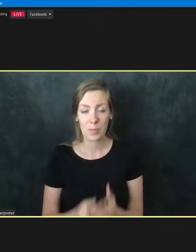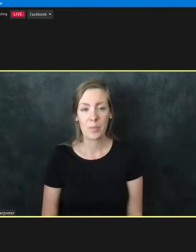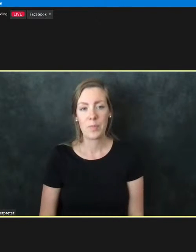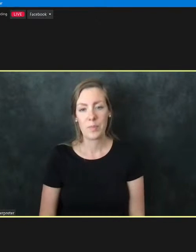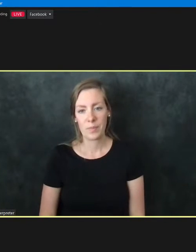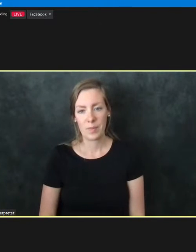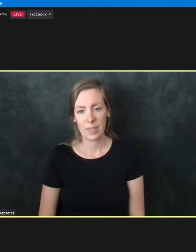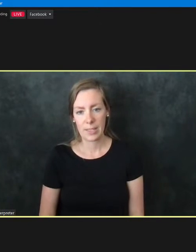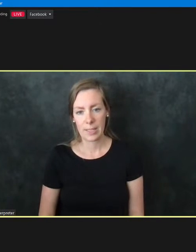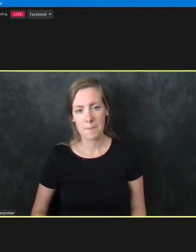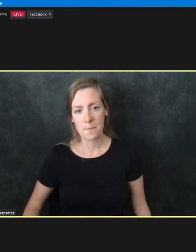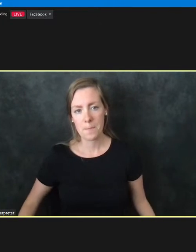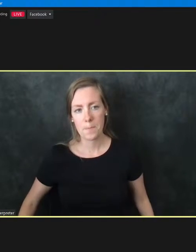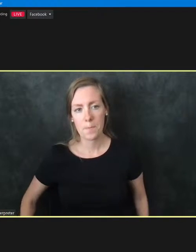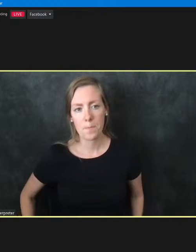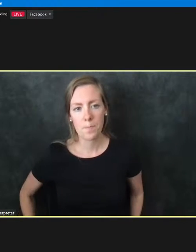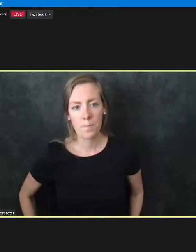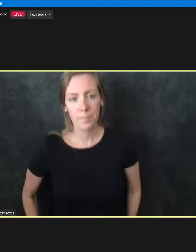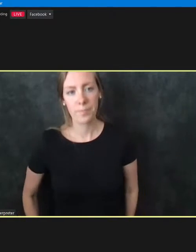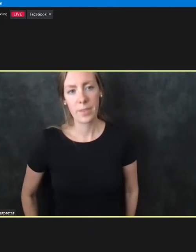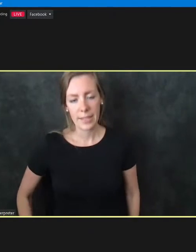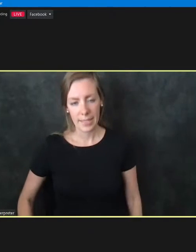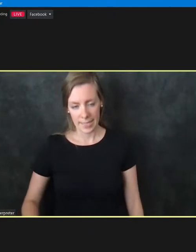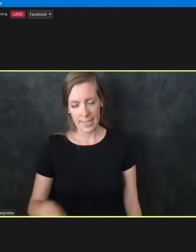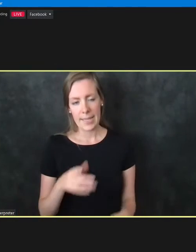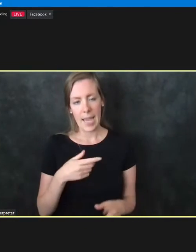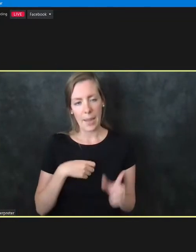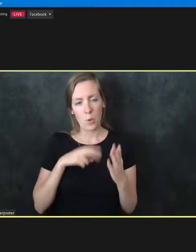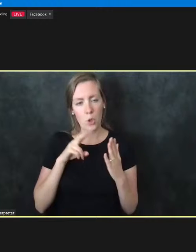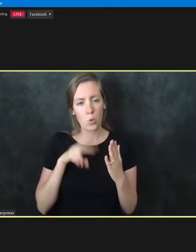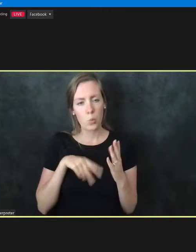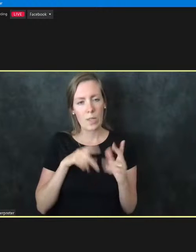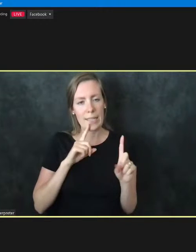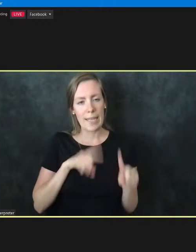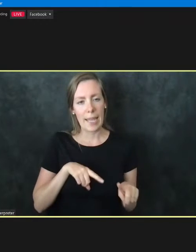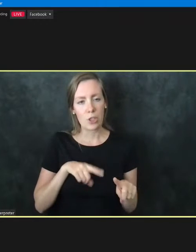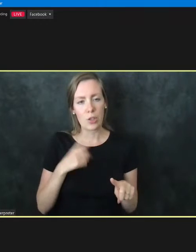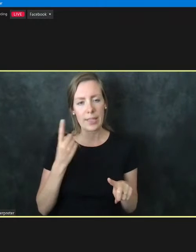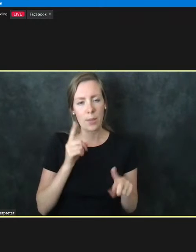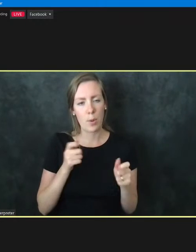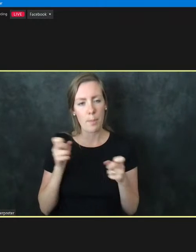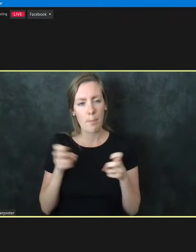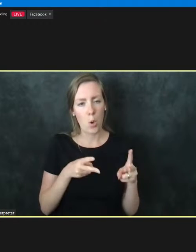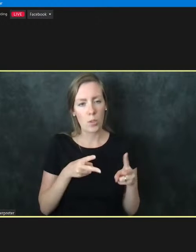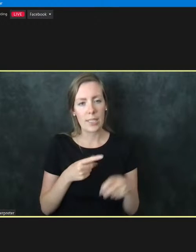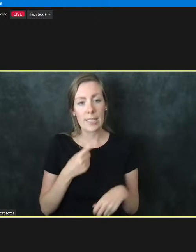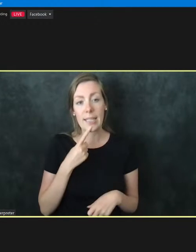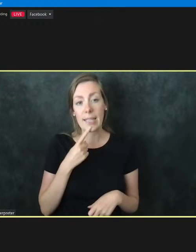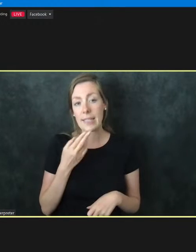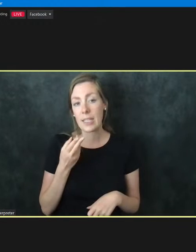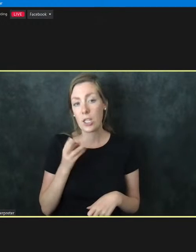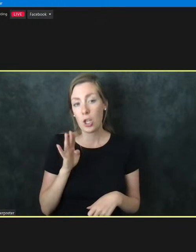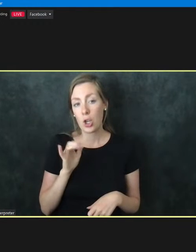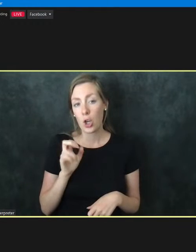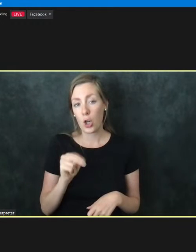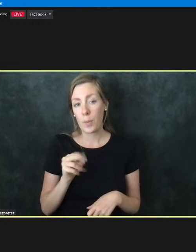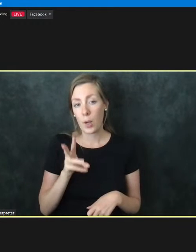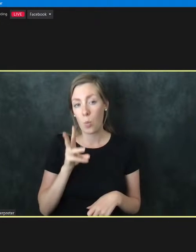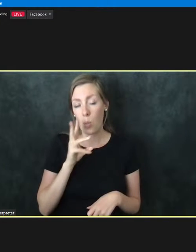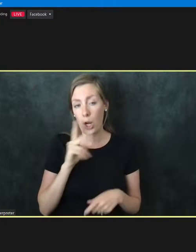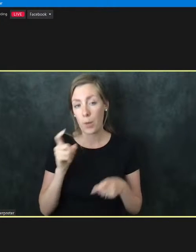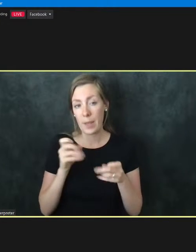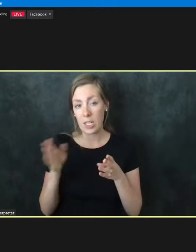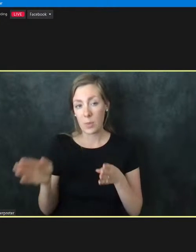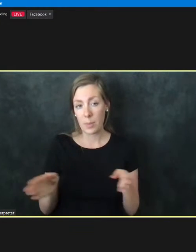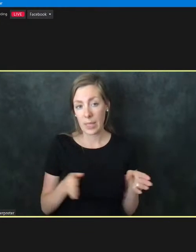Q&A here on Zoom, but I'll just read the answer that Ann Dubay posted. Había una pregunta aquí en la Urban water management plans prepared by